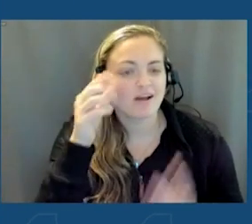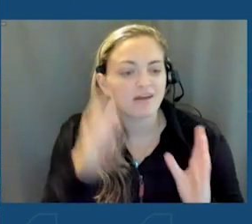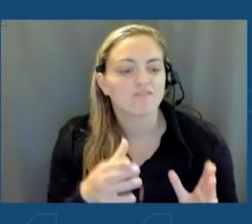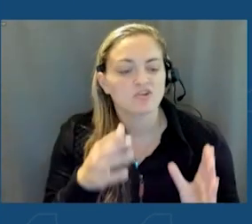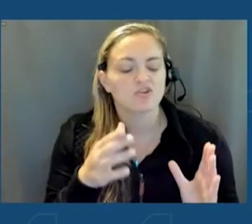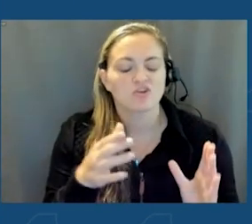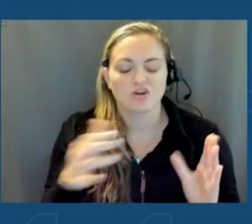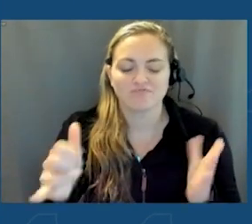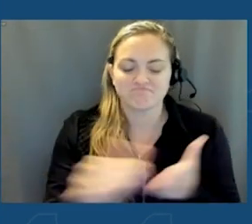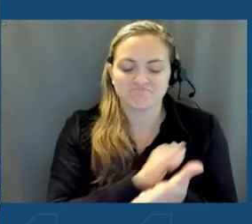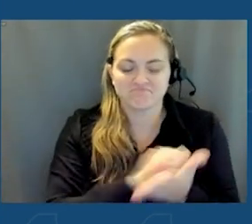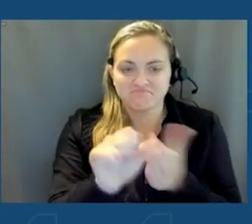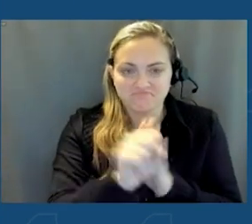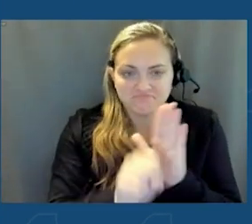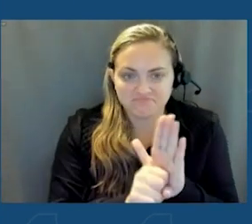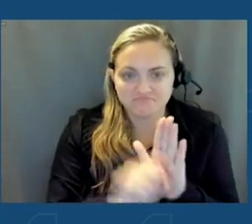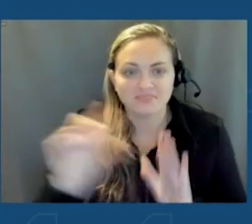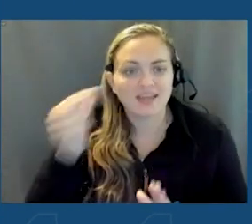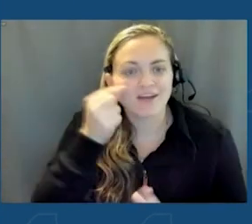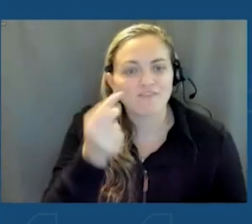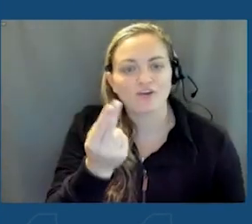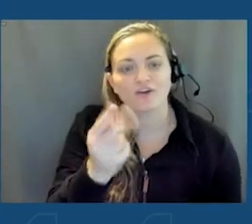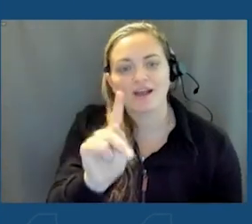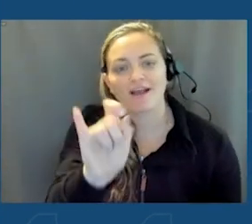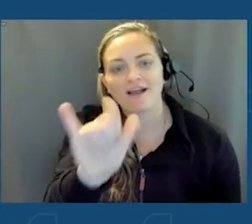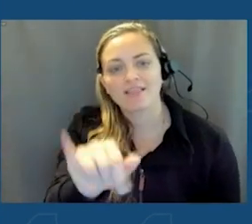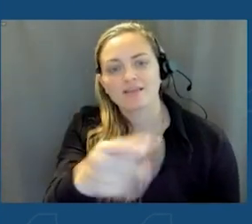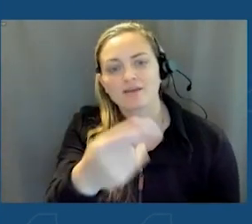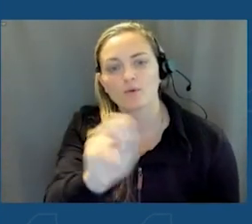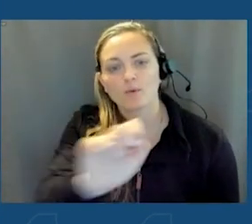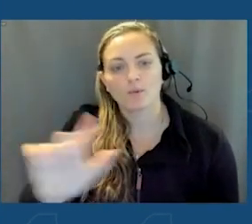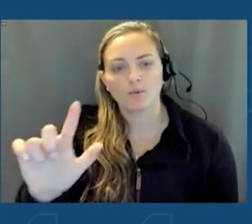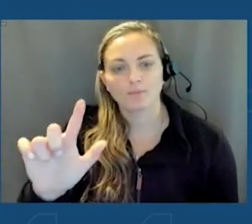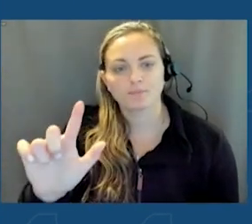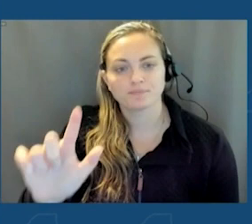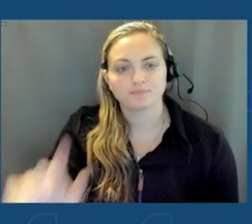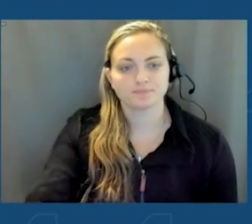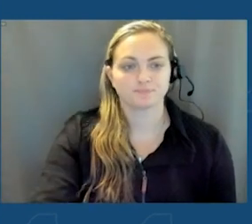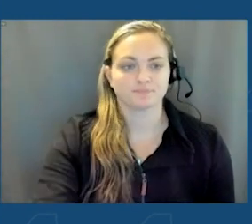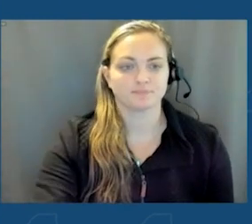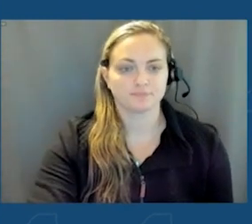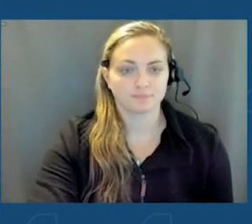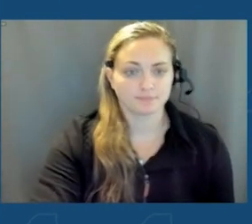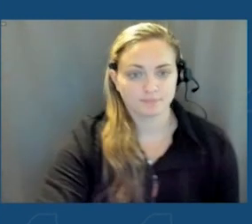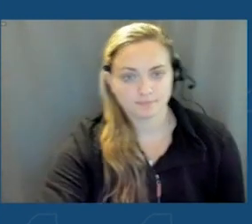great state of New York, Governor Kathy Hochul.